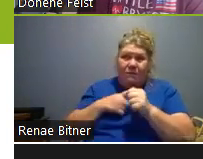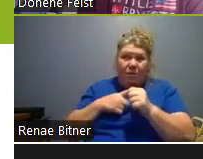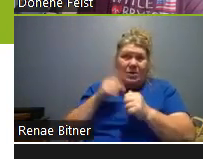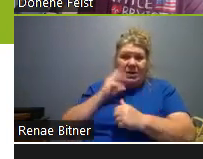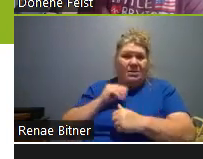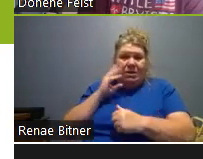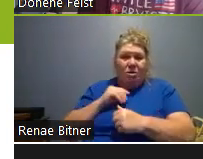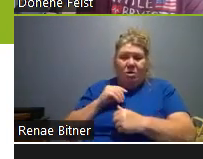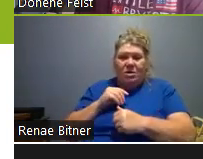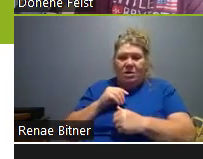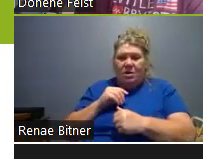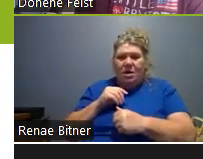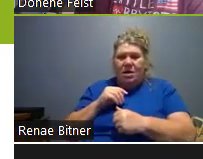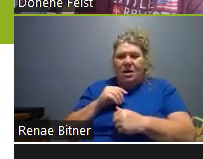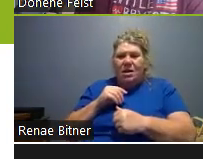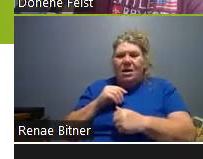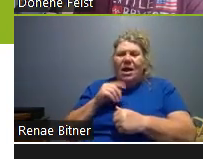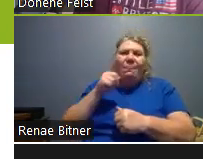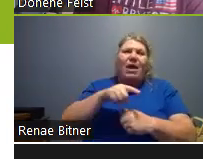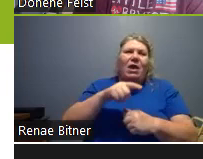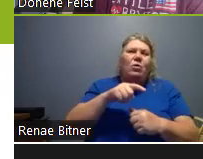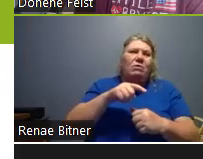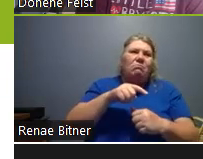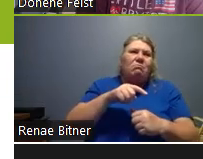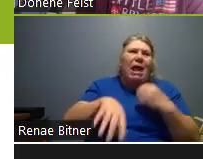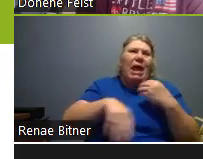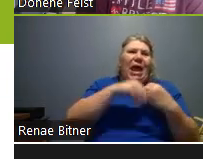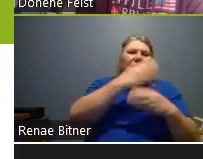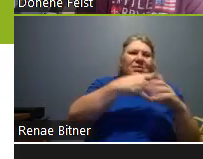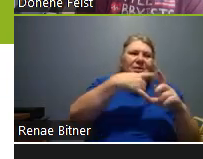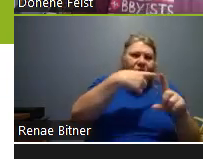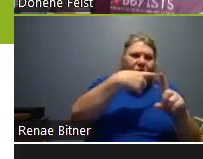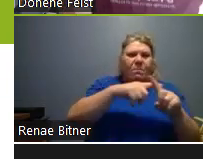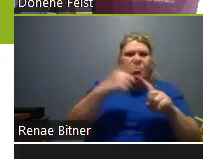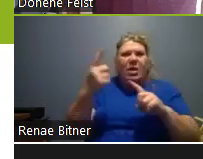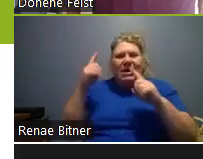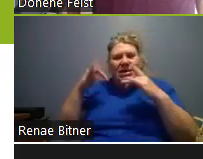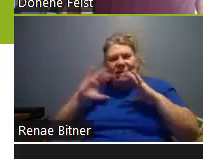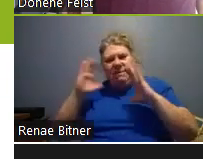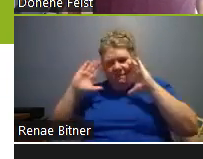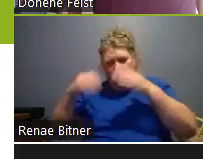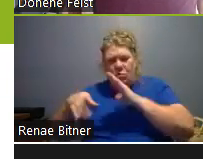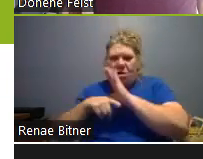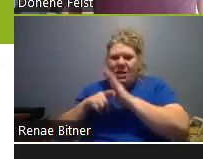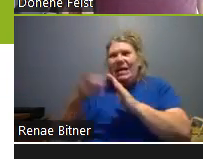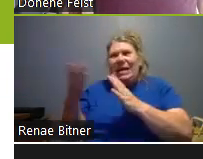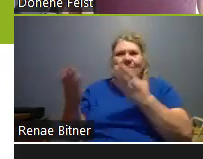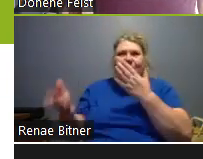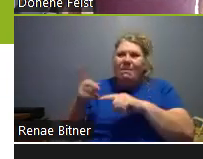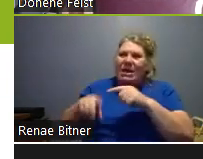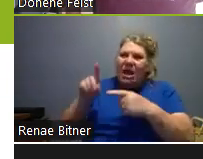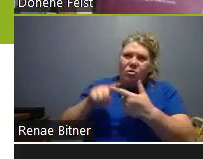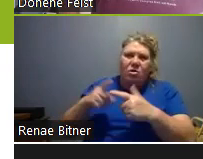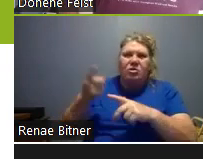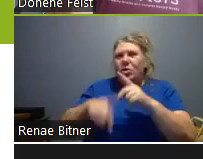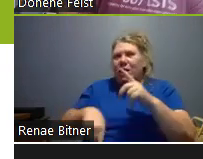experience. They would pull in those strengths in between, but they were always talking about he may not be able to do this, or he may